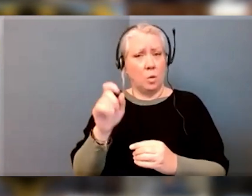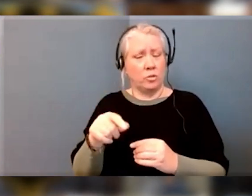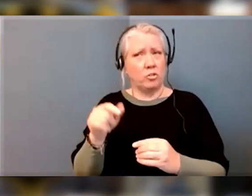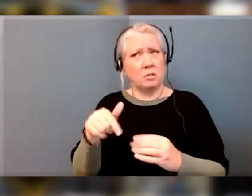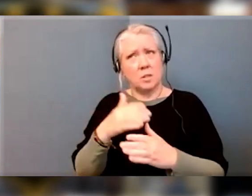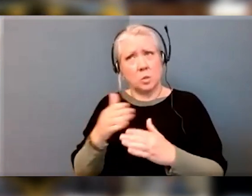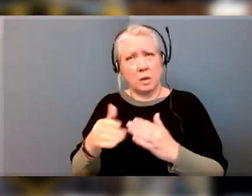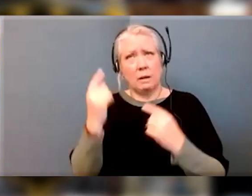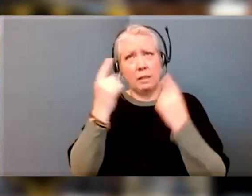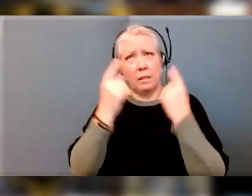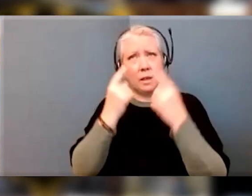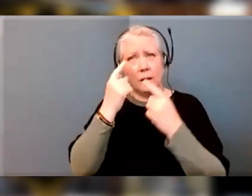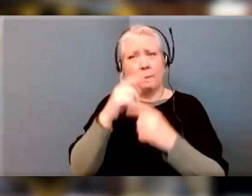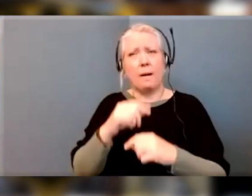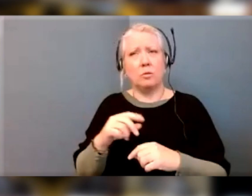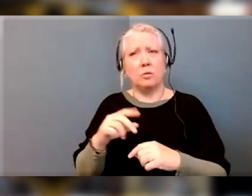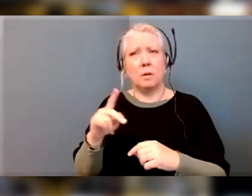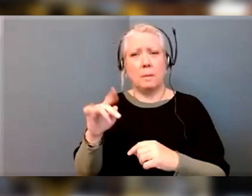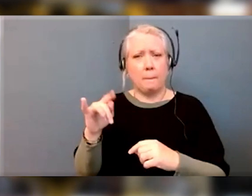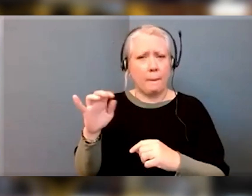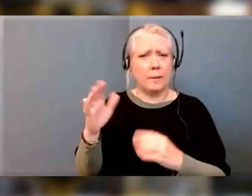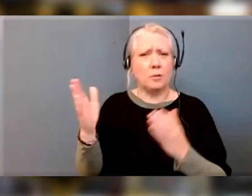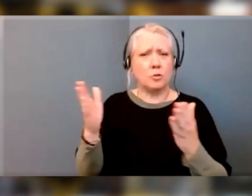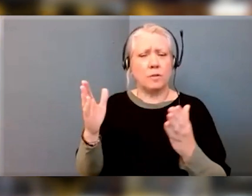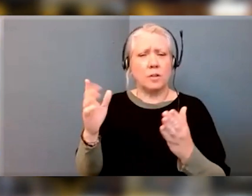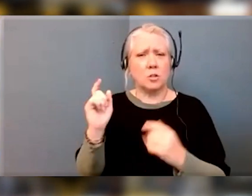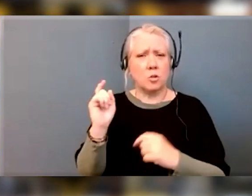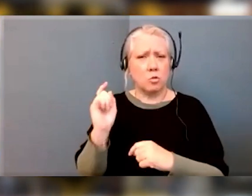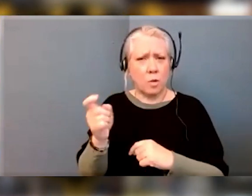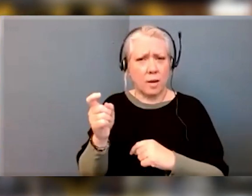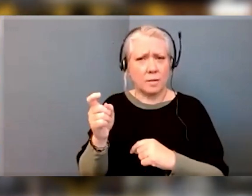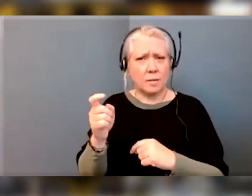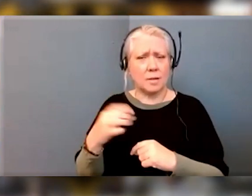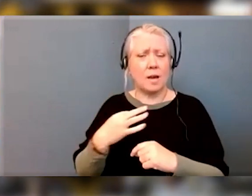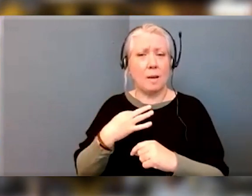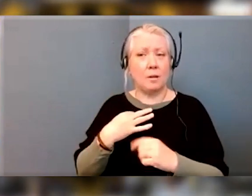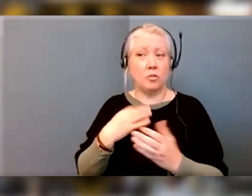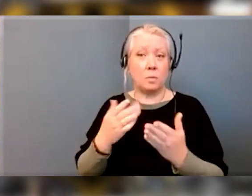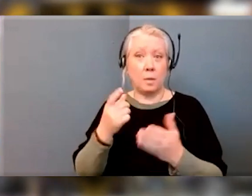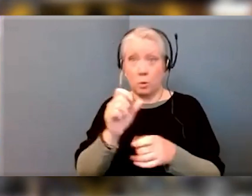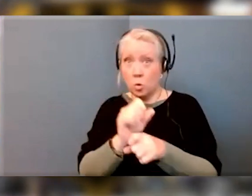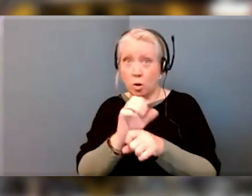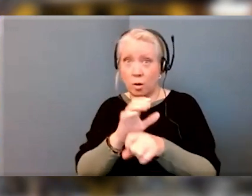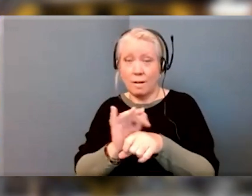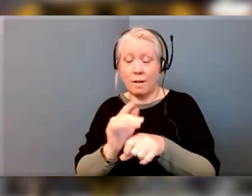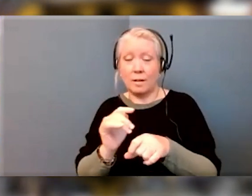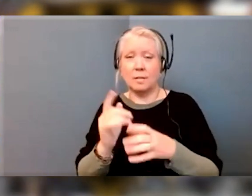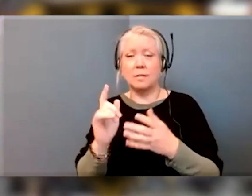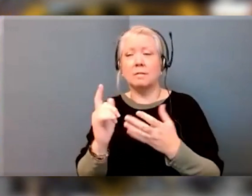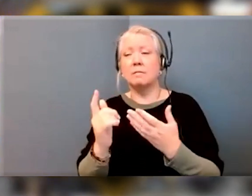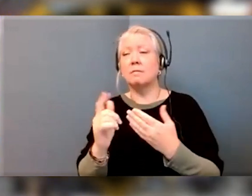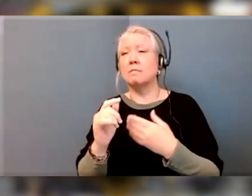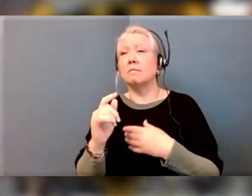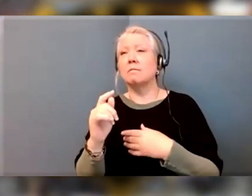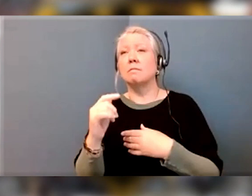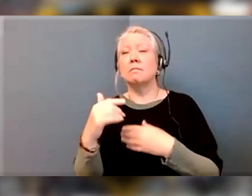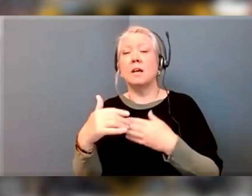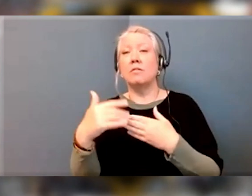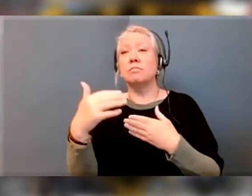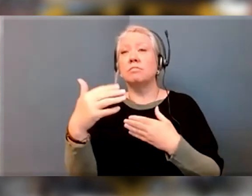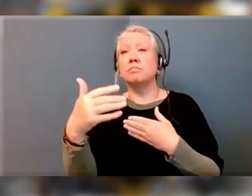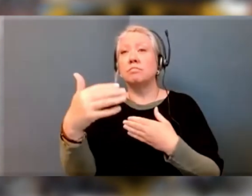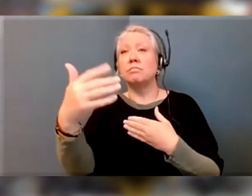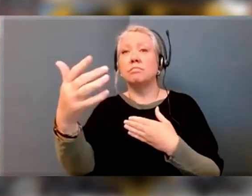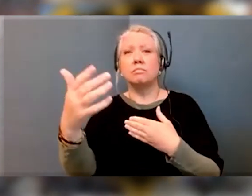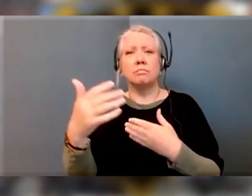about the public service grant application. Maybe you're going to be working on it. And if you have questions later on, feel free to join